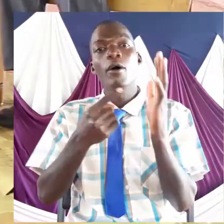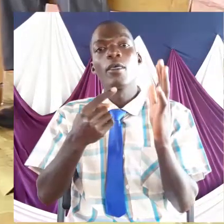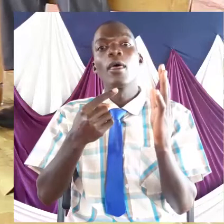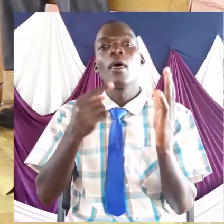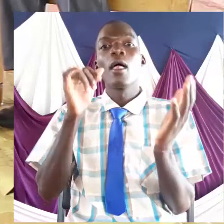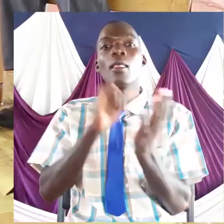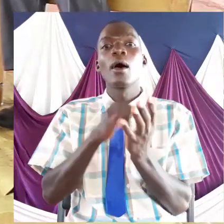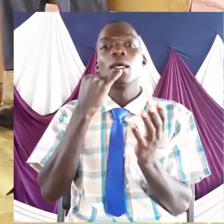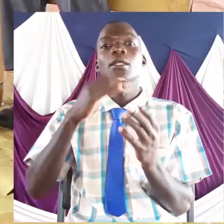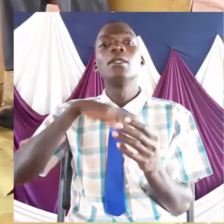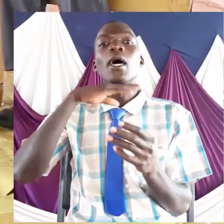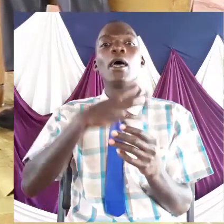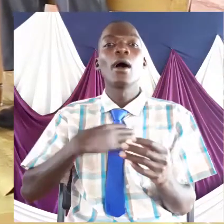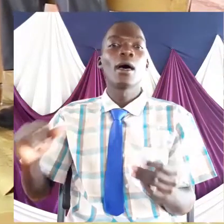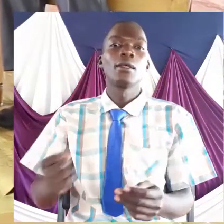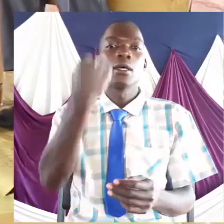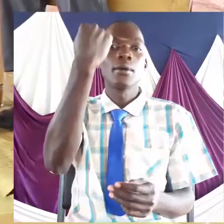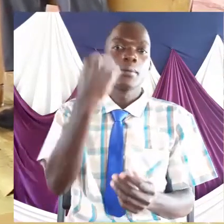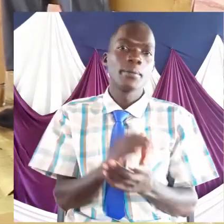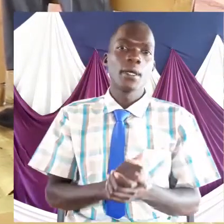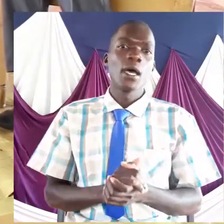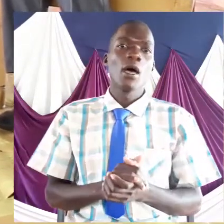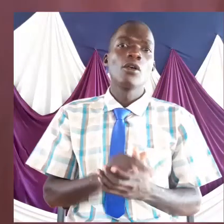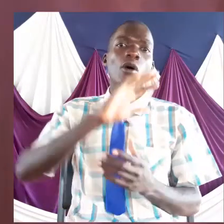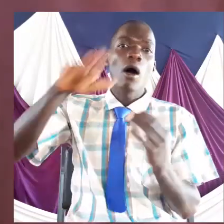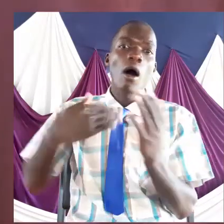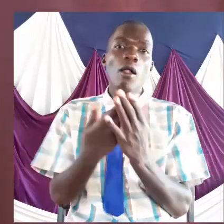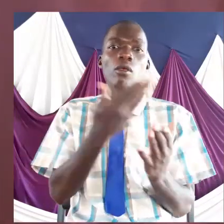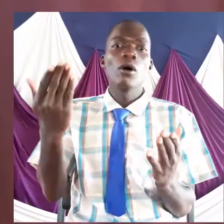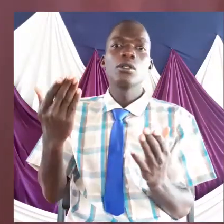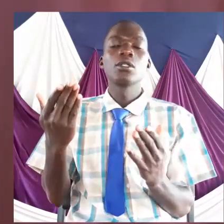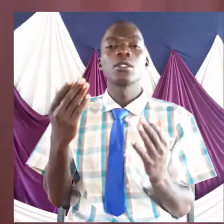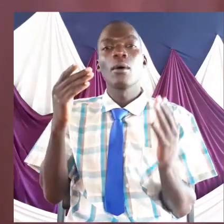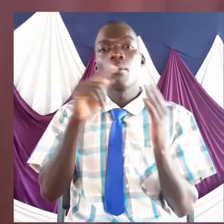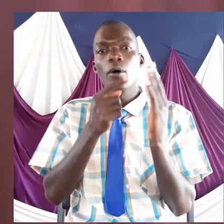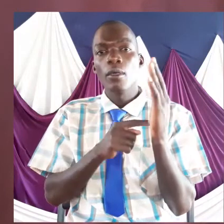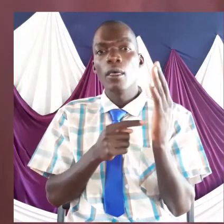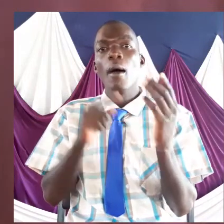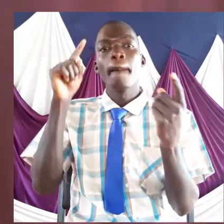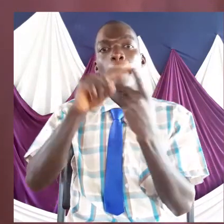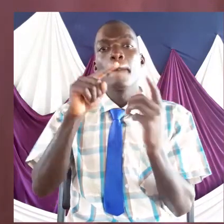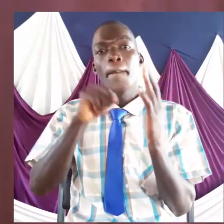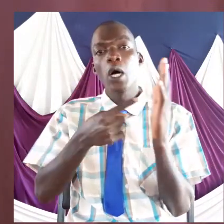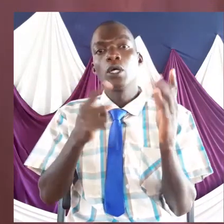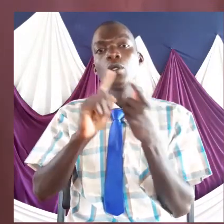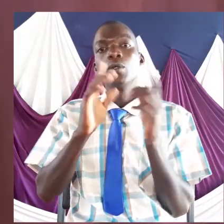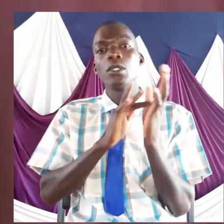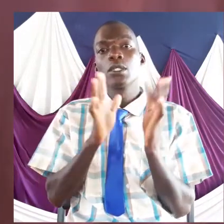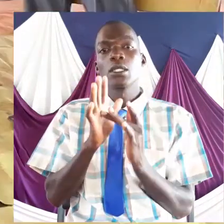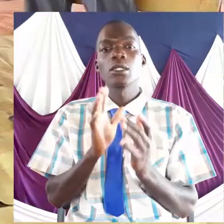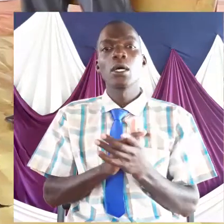his death and resurrection. Amen. So all this about typology points to Jesus. Amen. Whatever